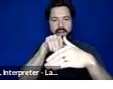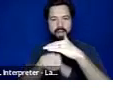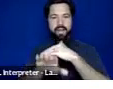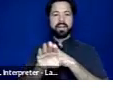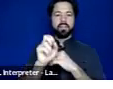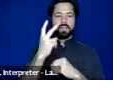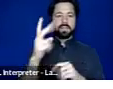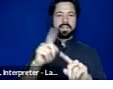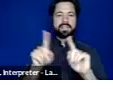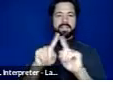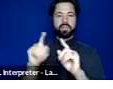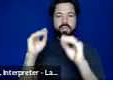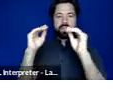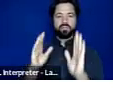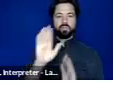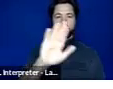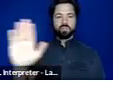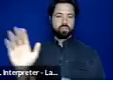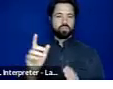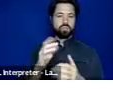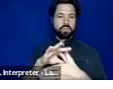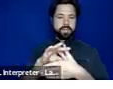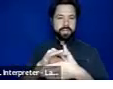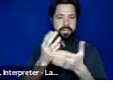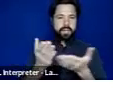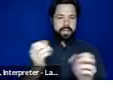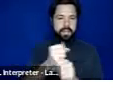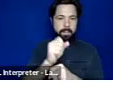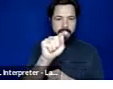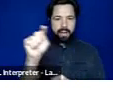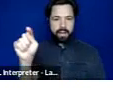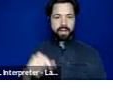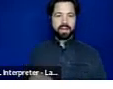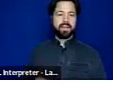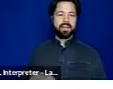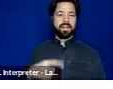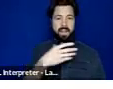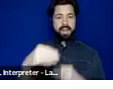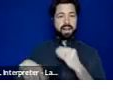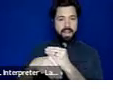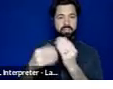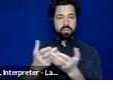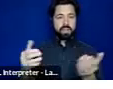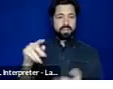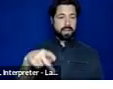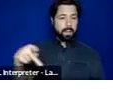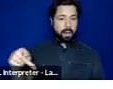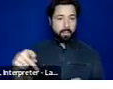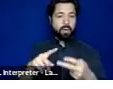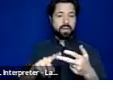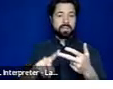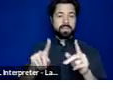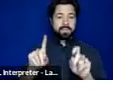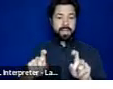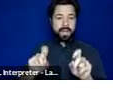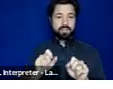the OpenStax textbooks have learning objects and ancillary materials like PowerPoints and tests and things that